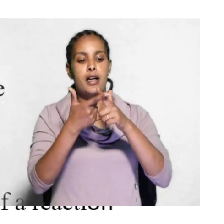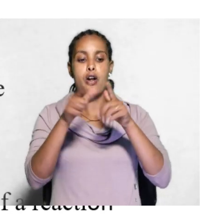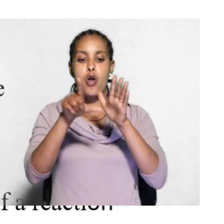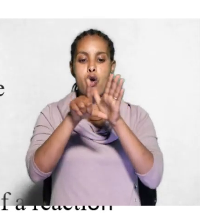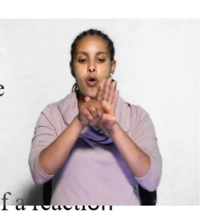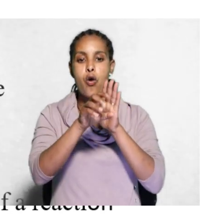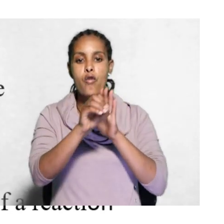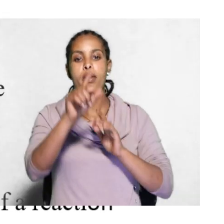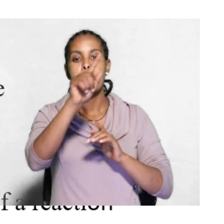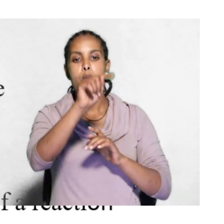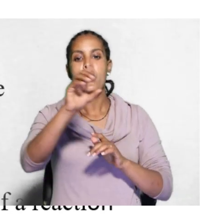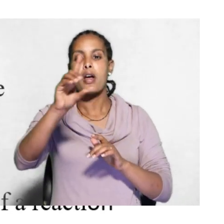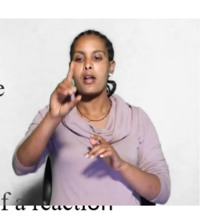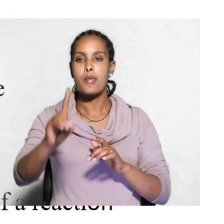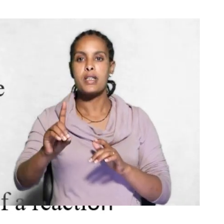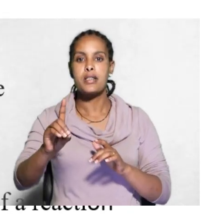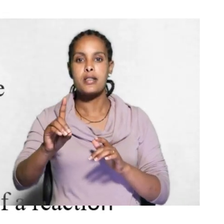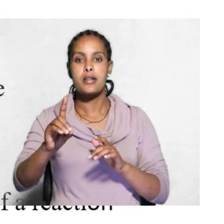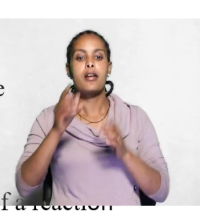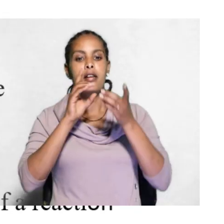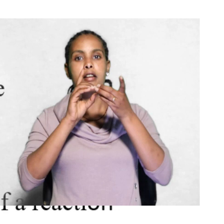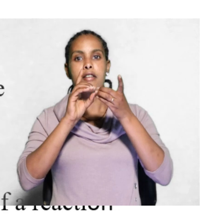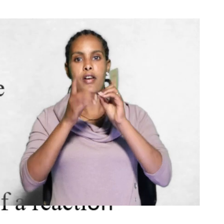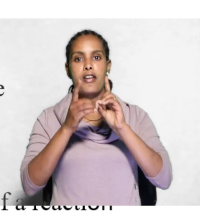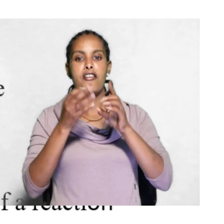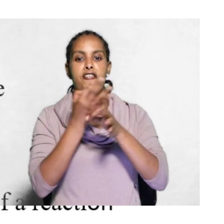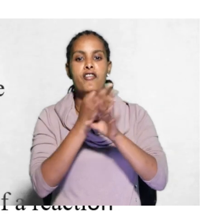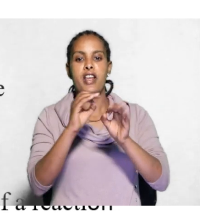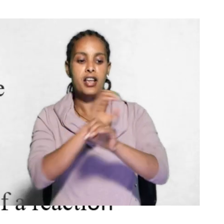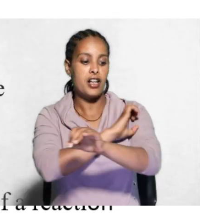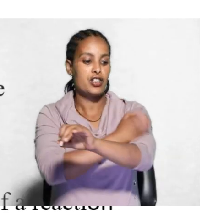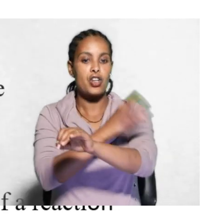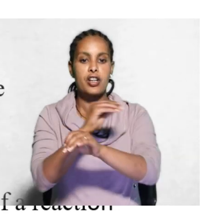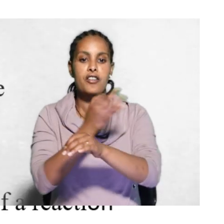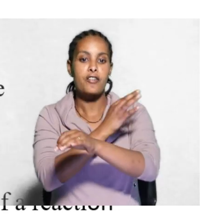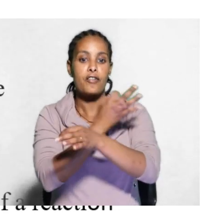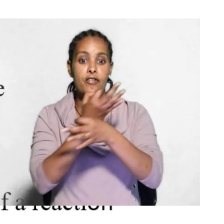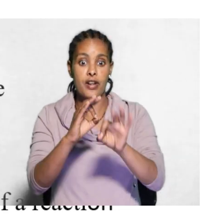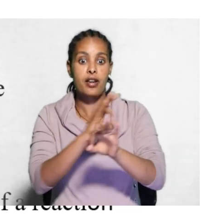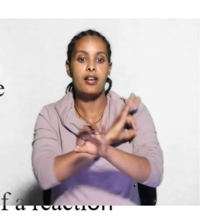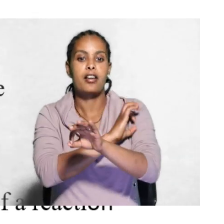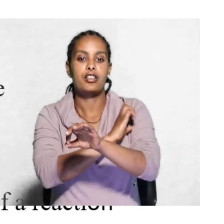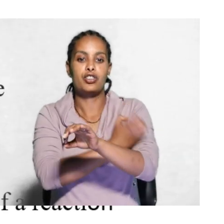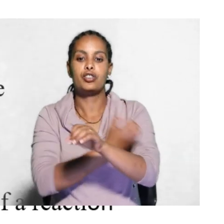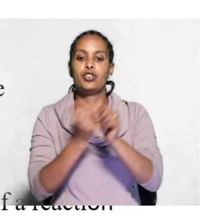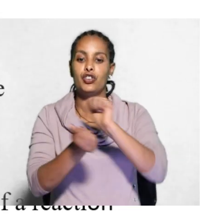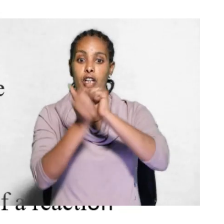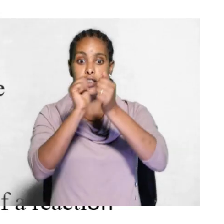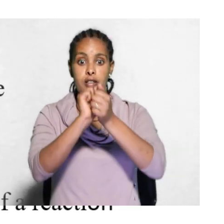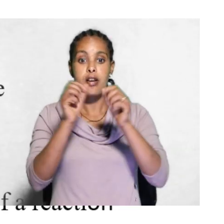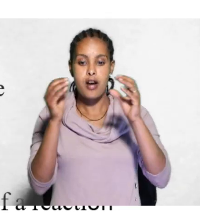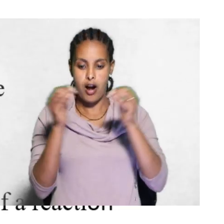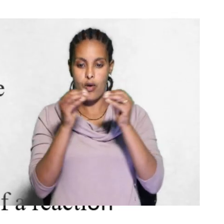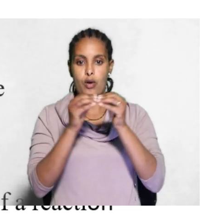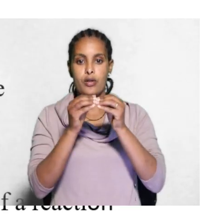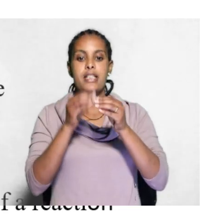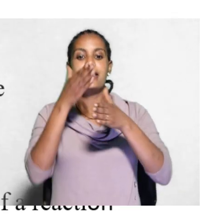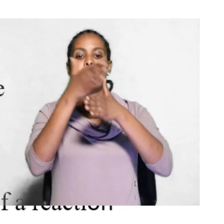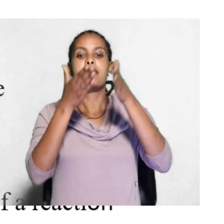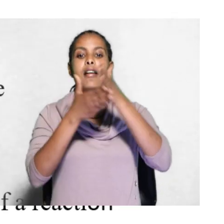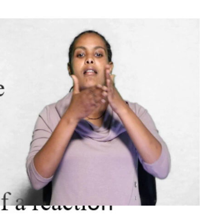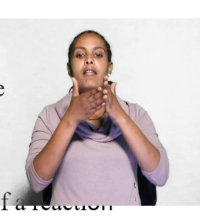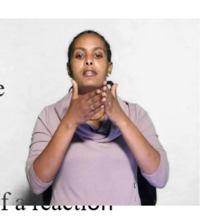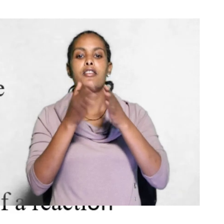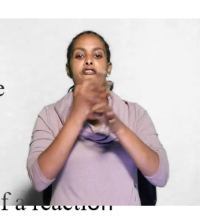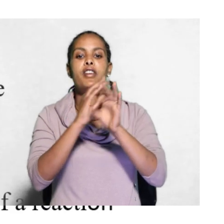law of thermodynamics, define free energy and free energy change, calculates the standard free